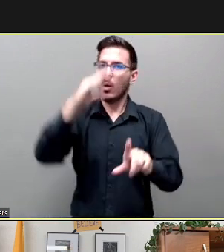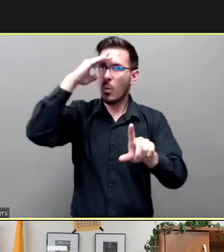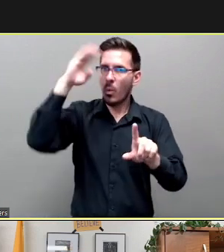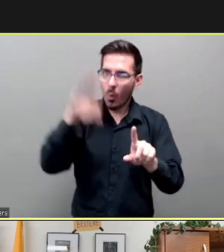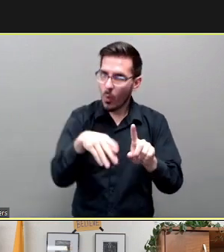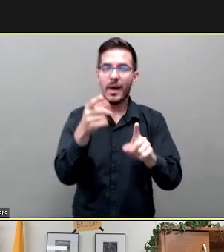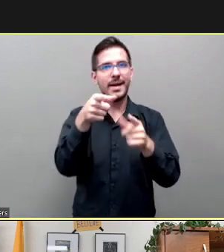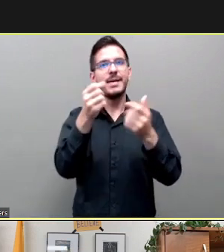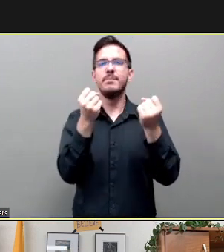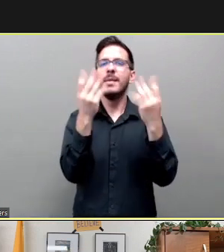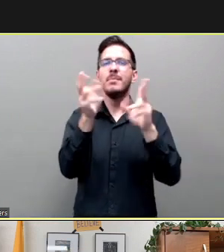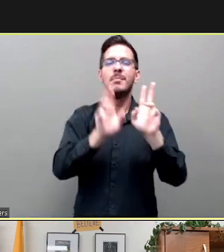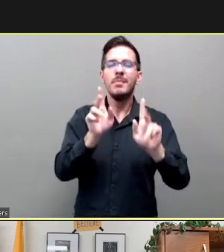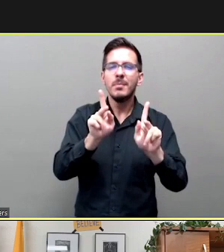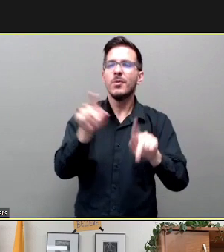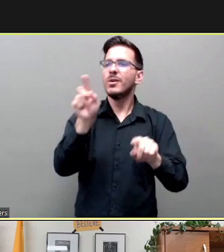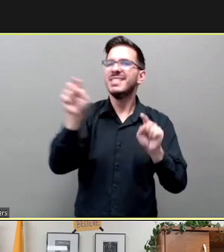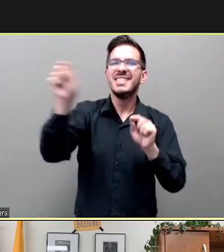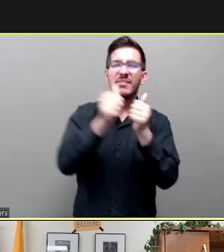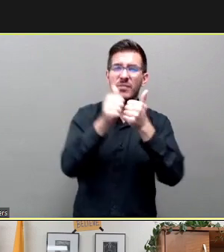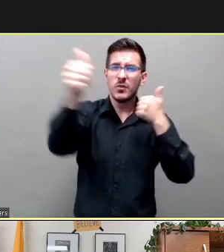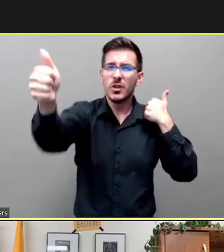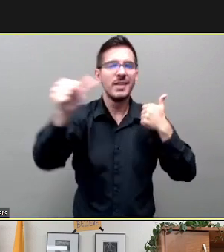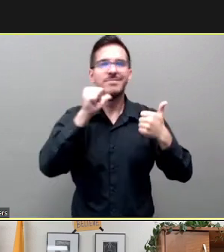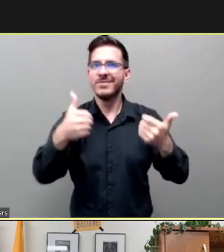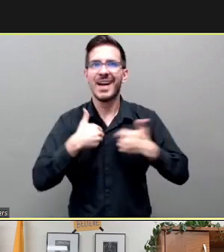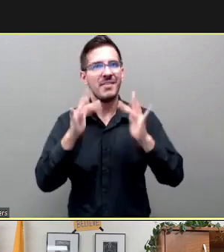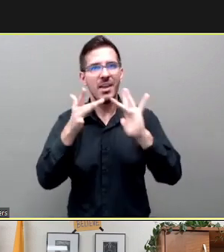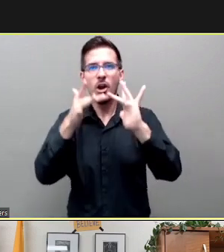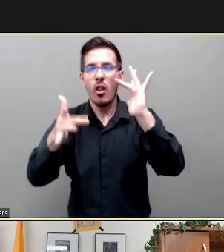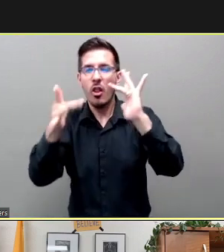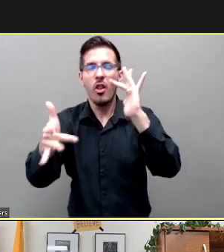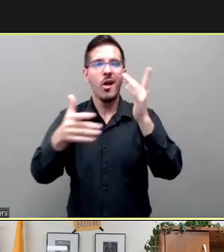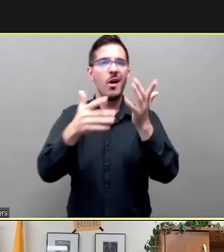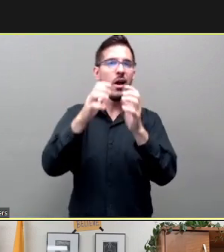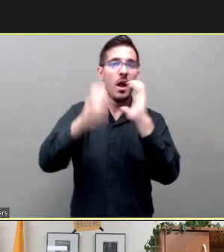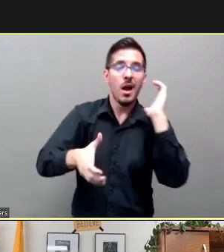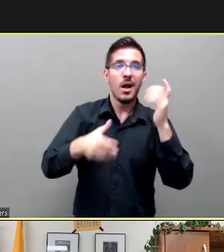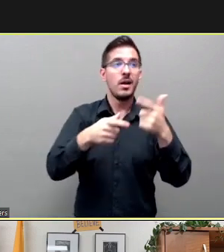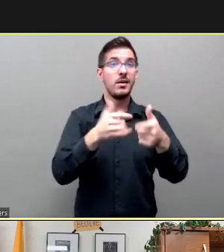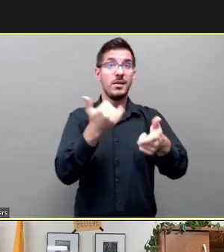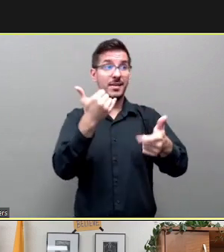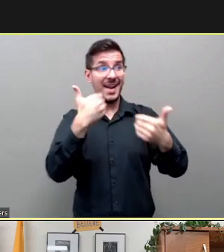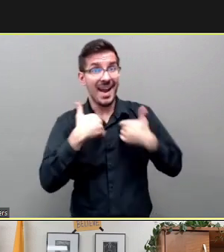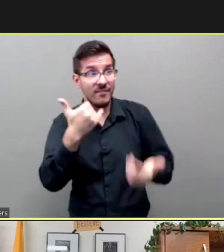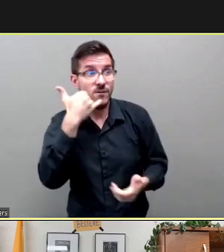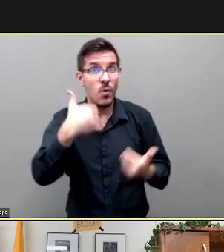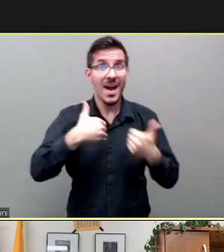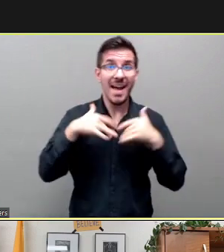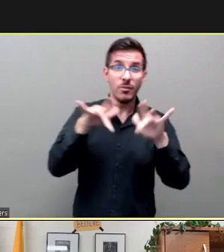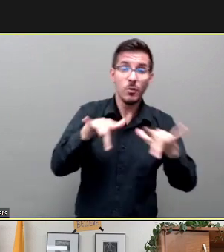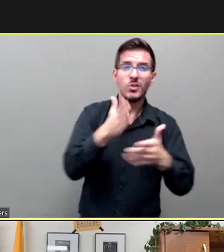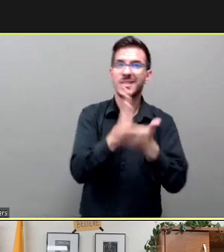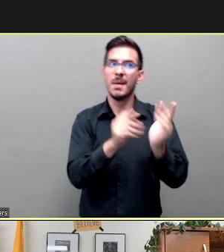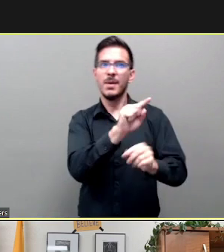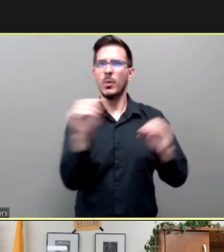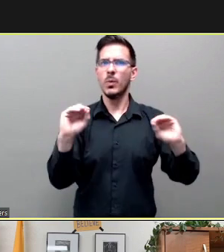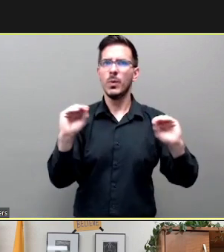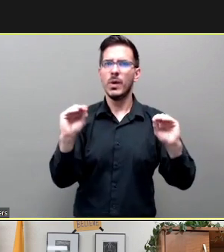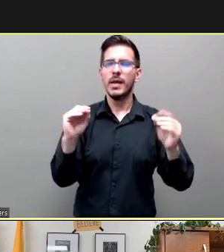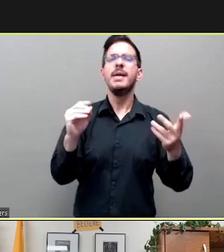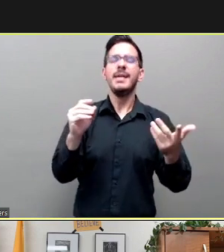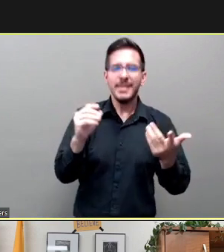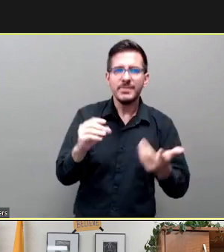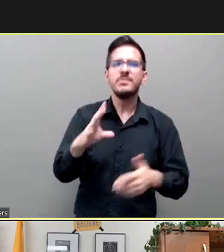live in New Mexico, and not everyone has a computer or a phone that they can use to do this. And so there's a way